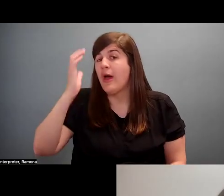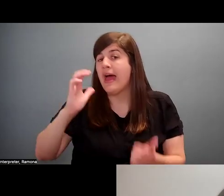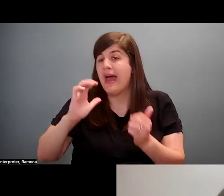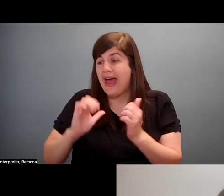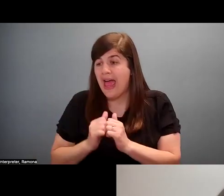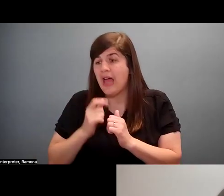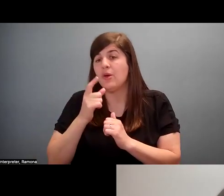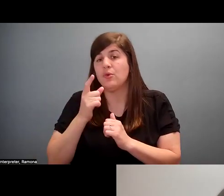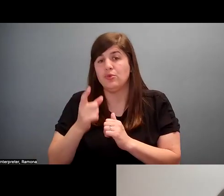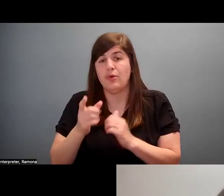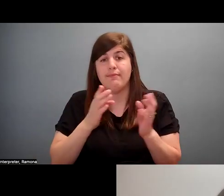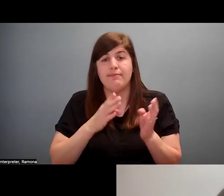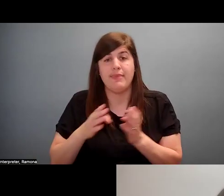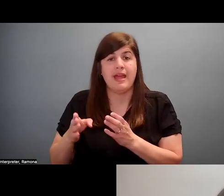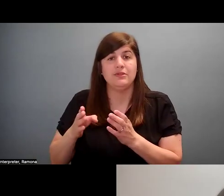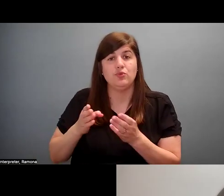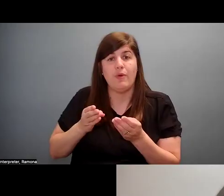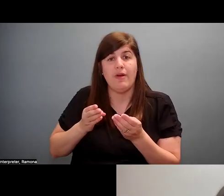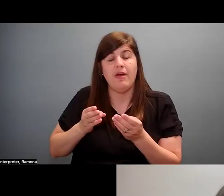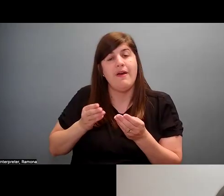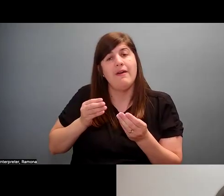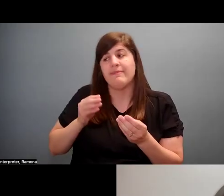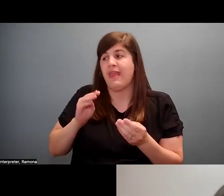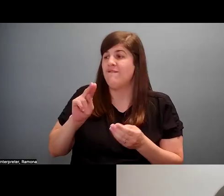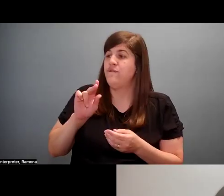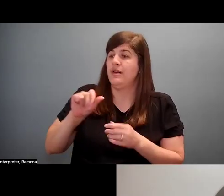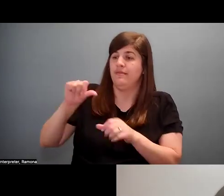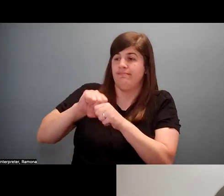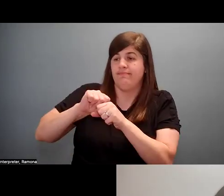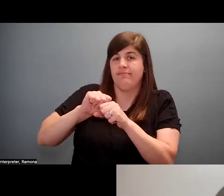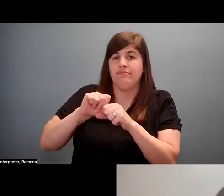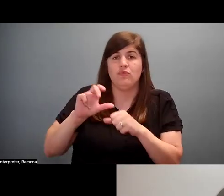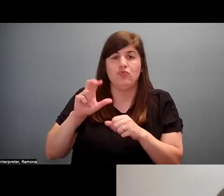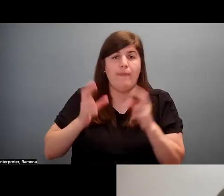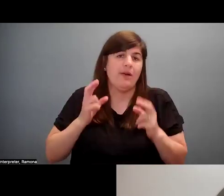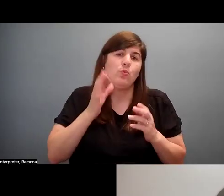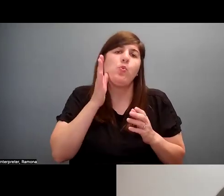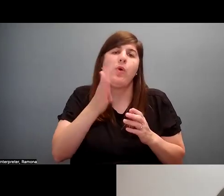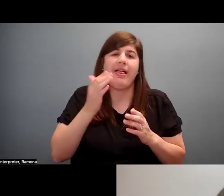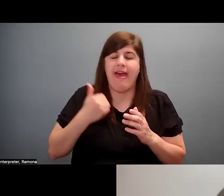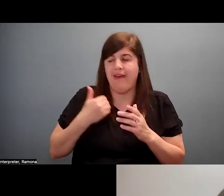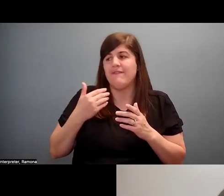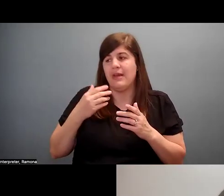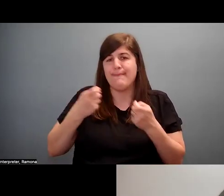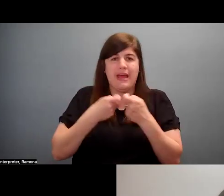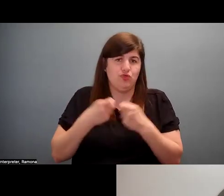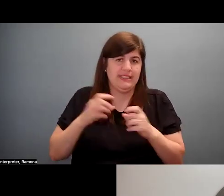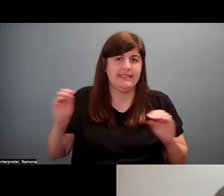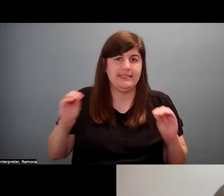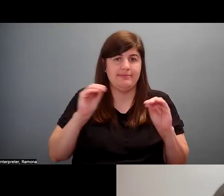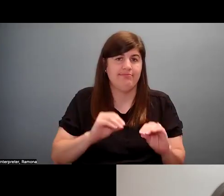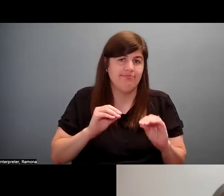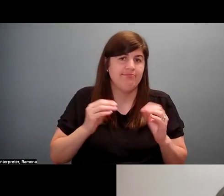do you plan on fueling the robots? They'll have batteries. So Battery. we'll just put some batteries in them,